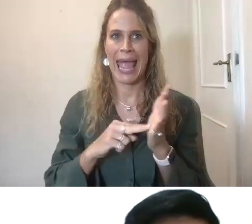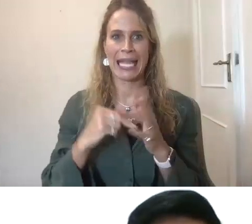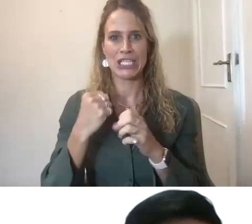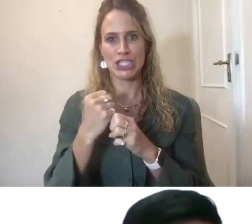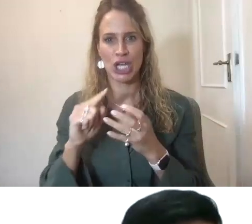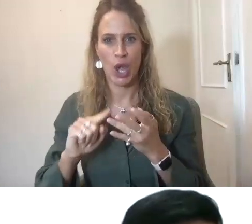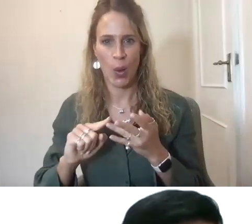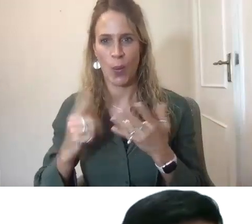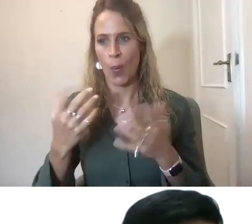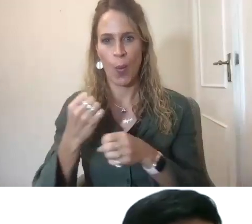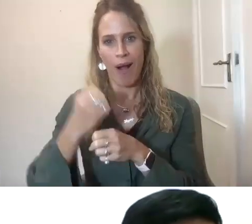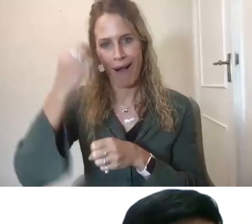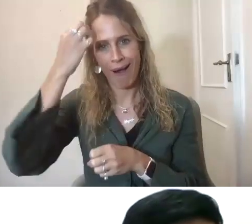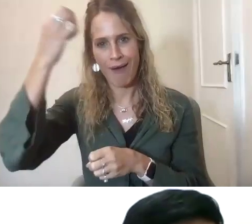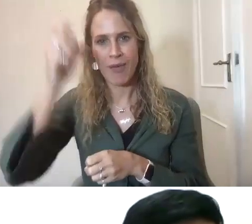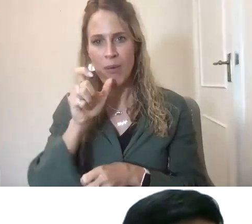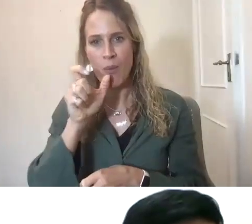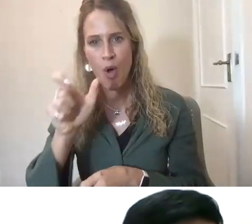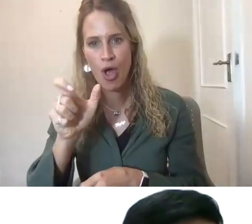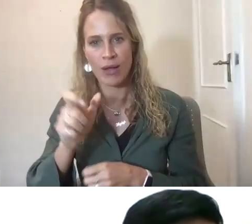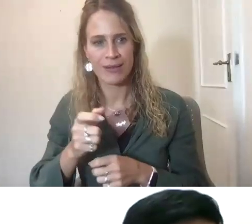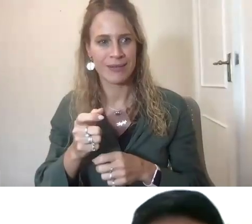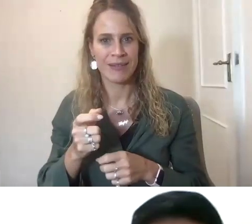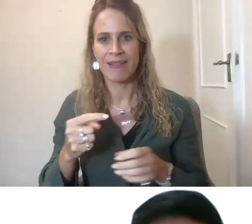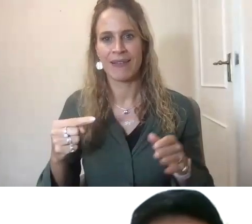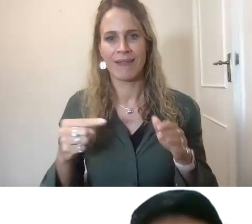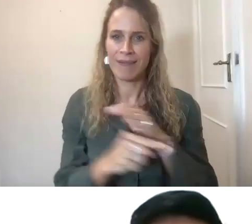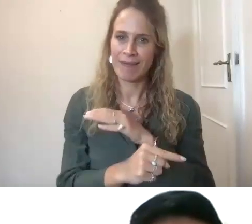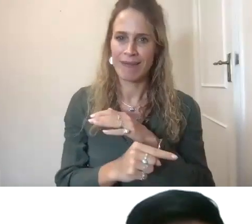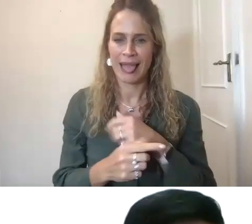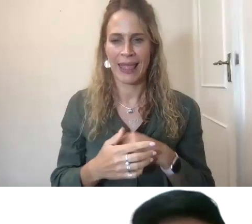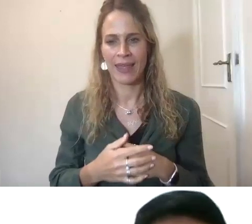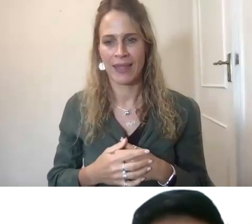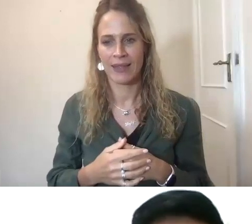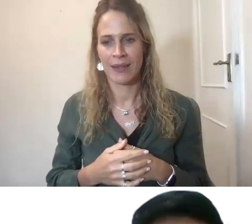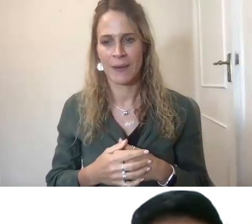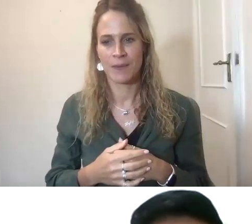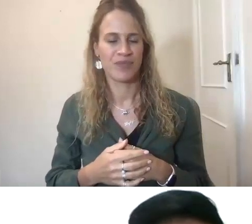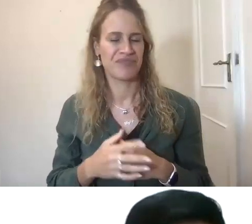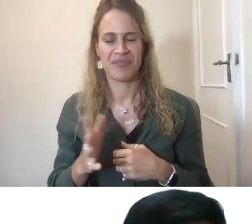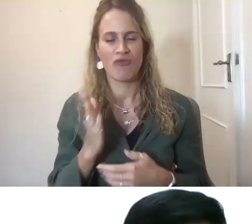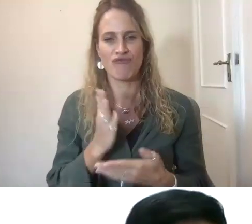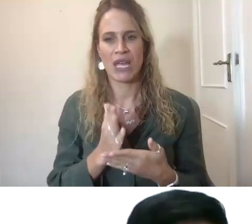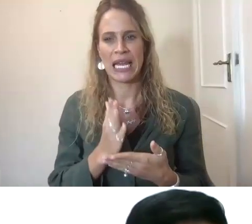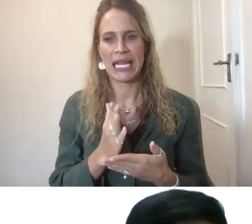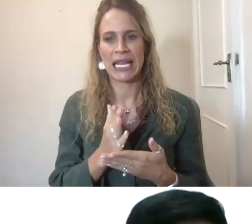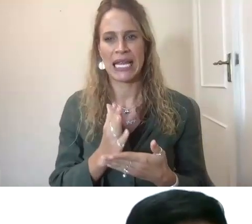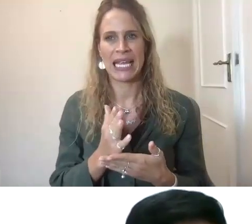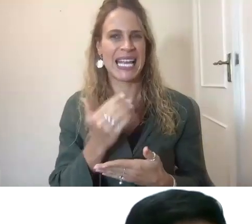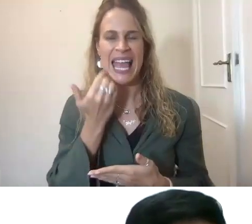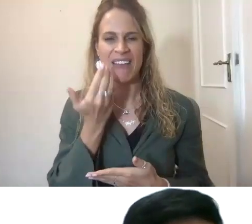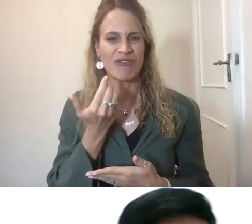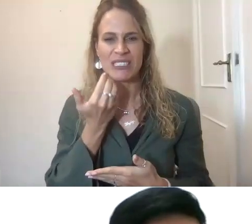about relief operations. And I don't think people use that on a very everyday